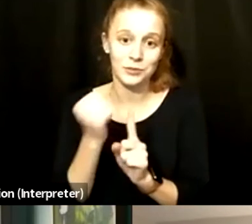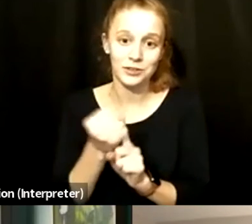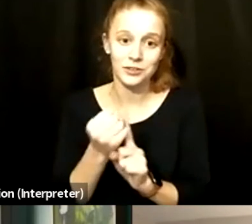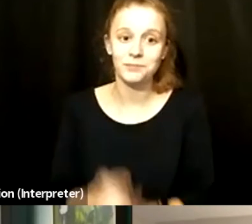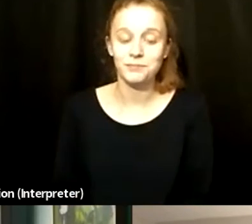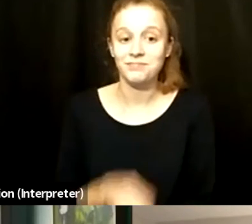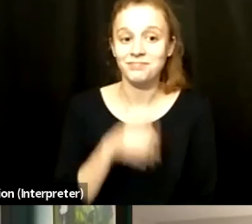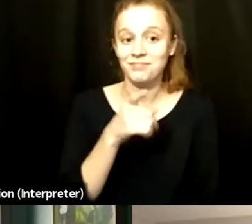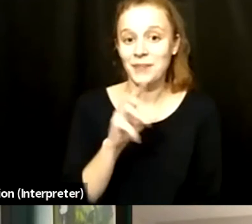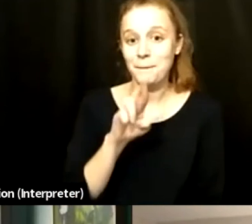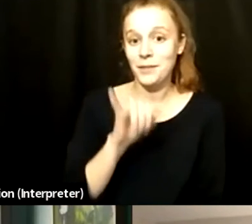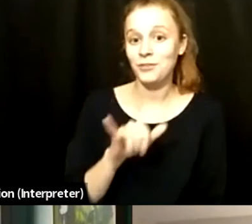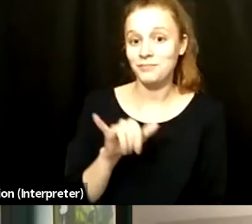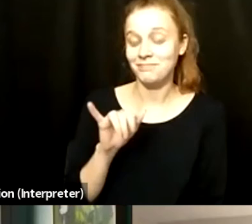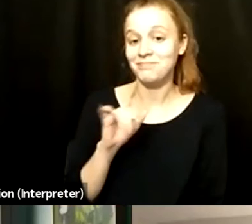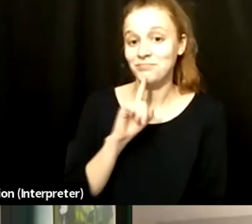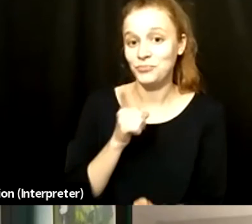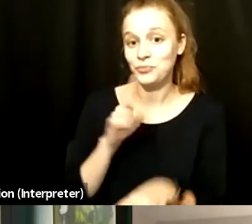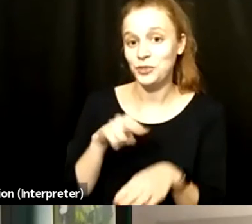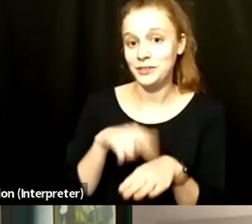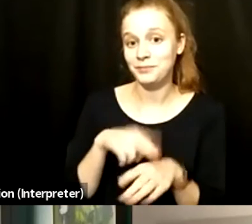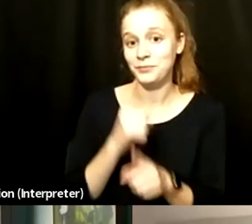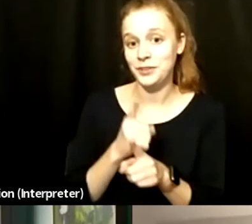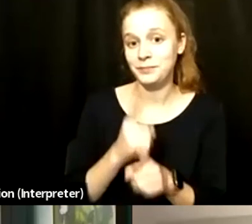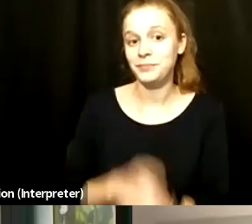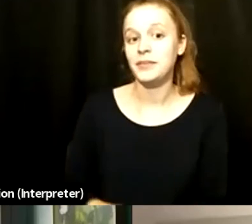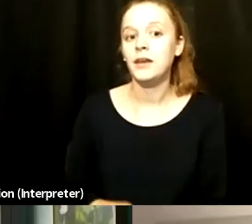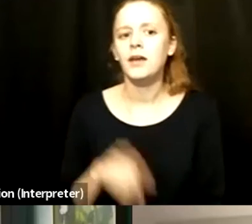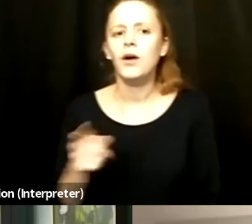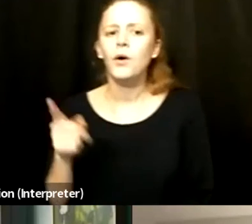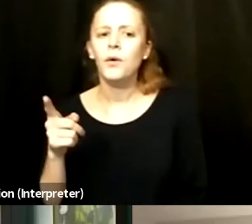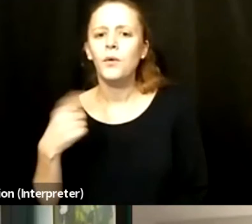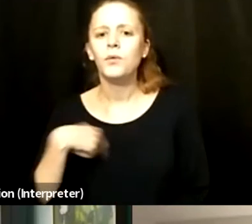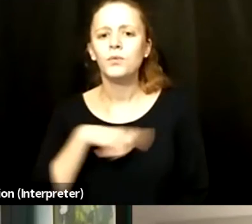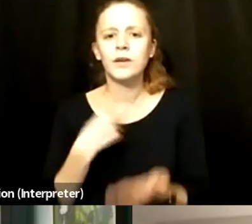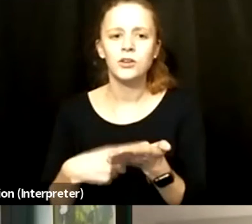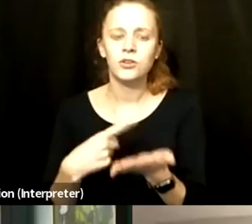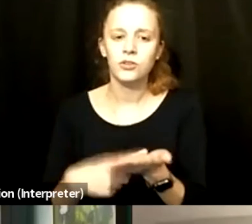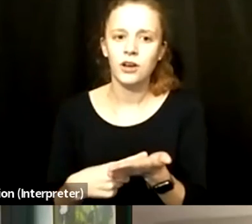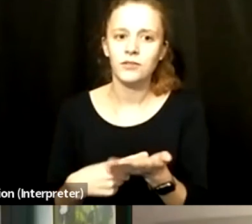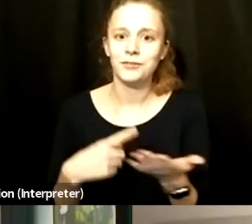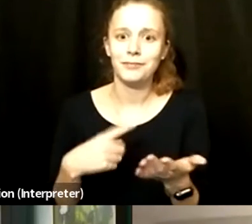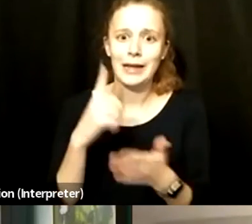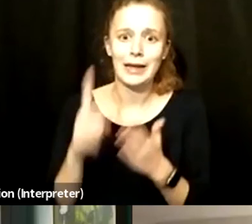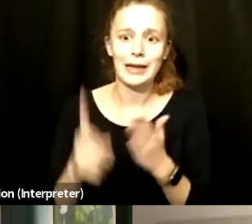Definitely, definitely. And so we've talked for, I believe, like an hour so far about,